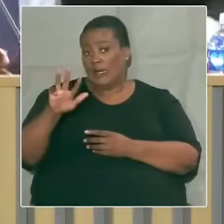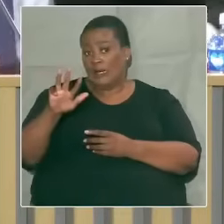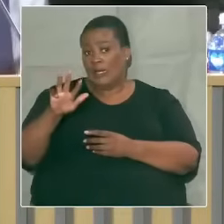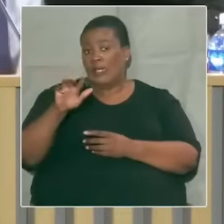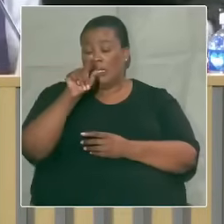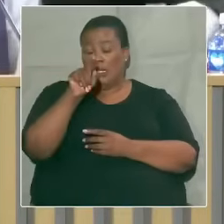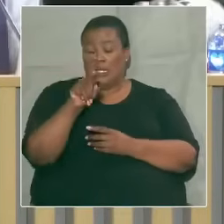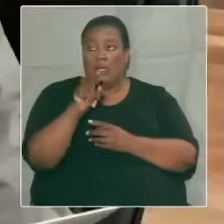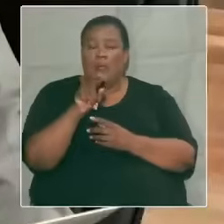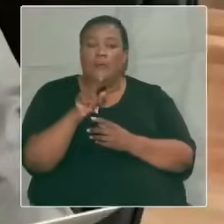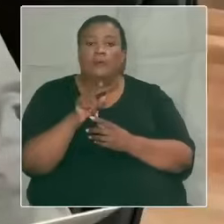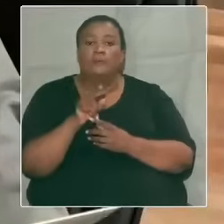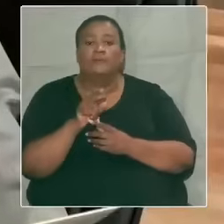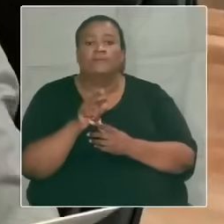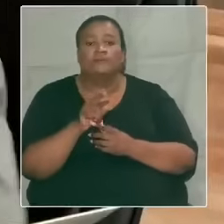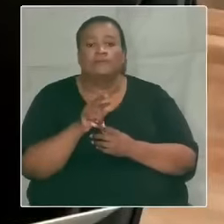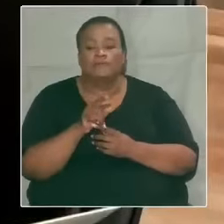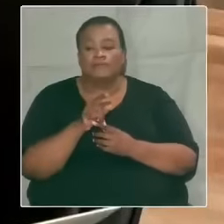That refers to